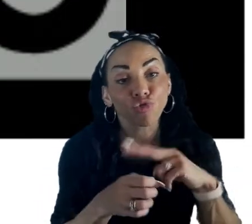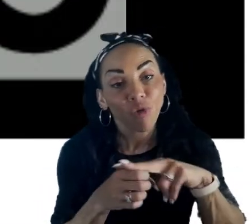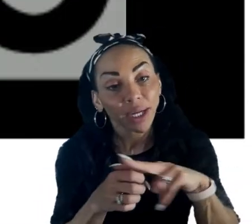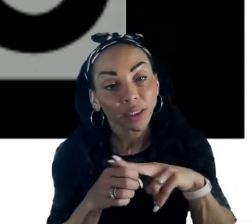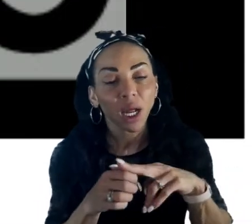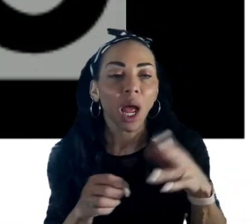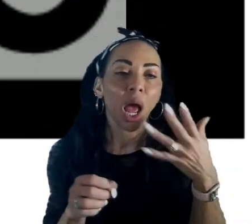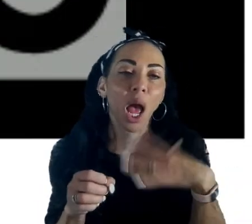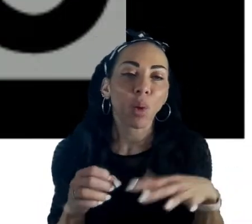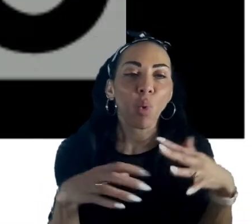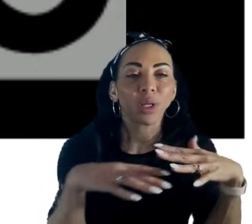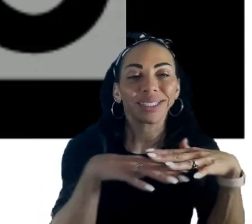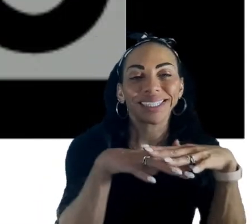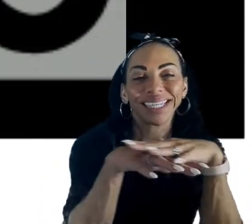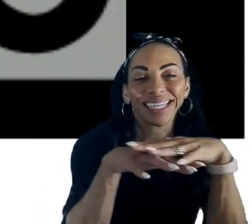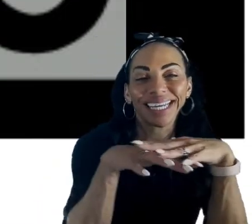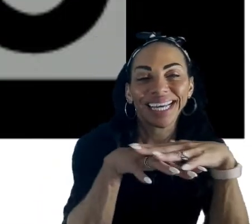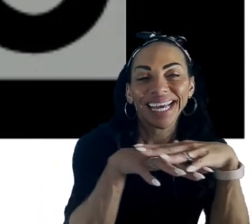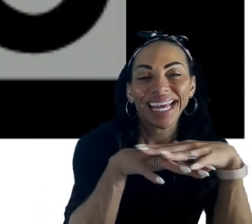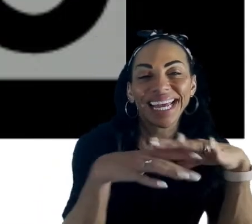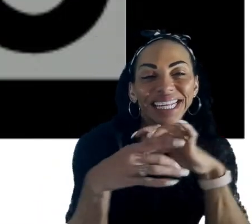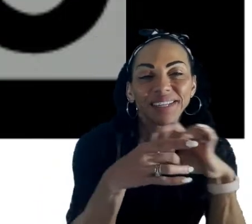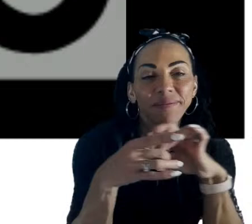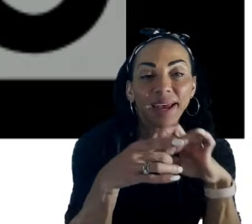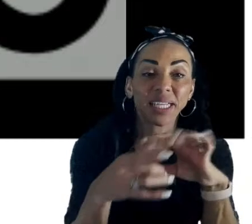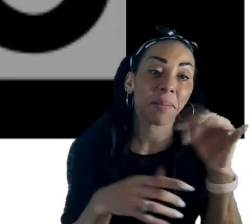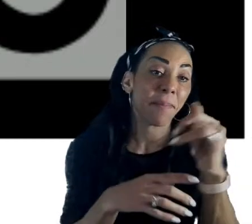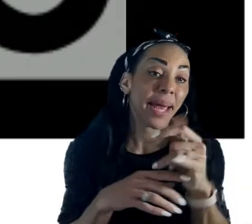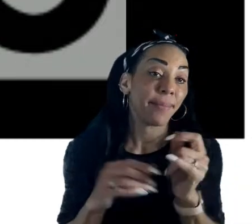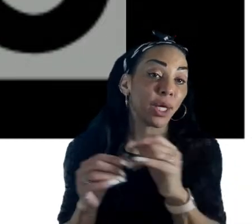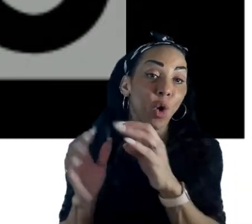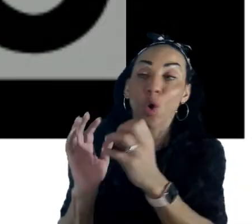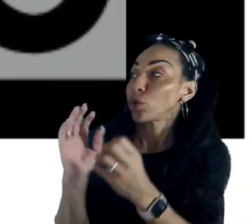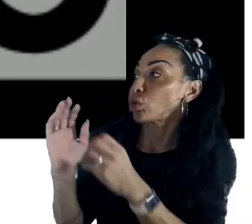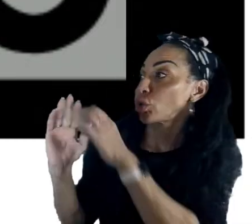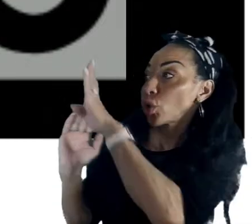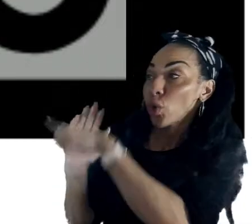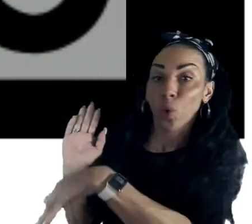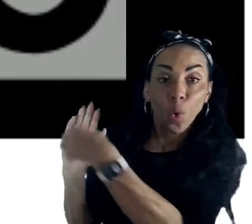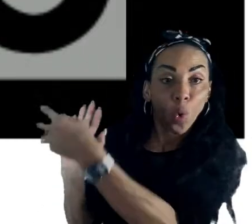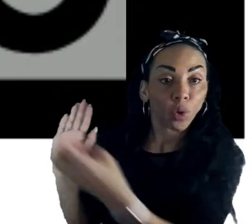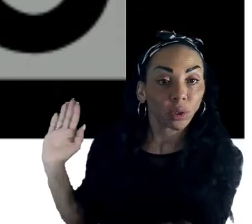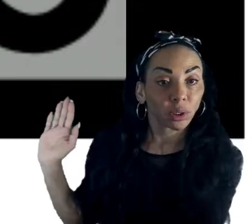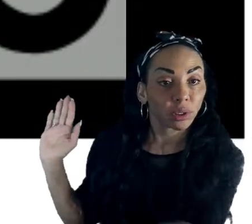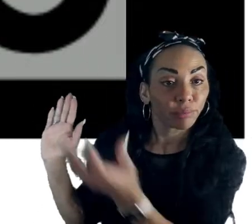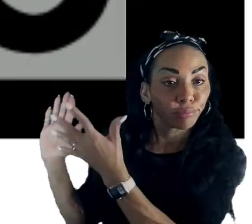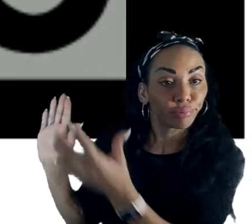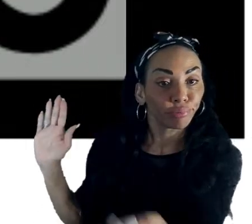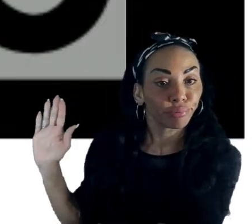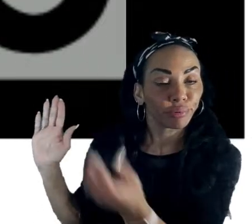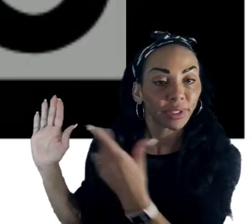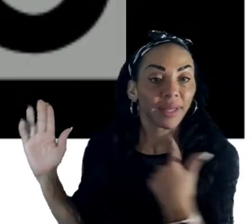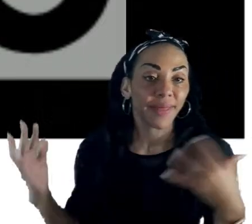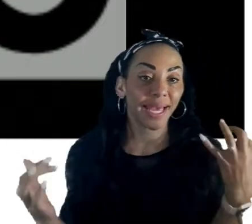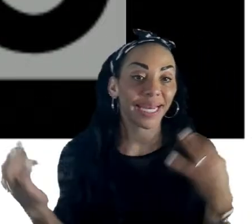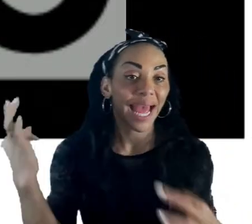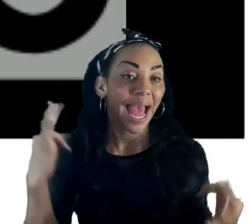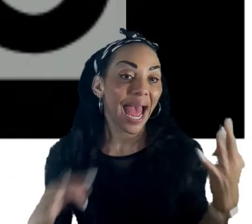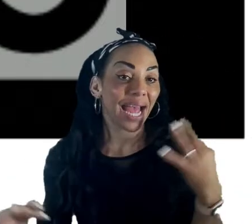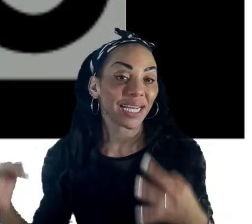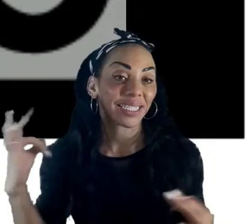maybe it's projected onto gauze, where people can play out these characters of these like biblical stories and tell these